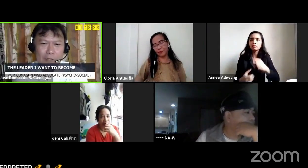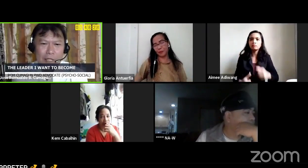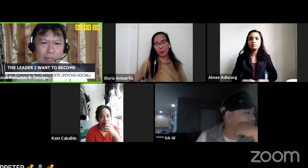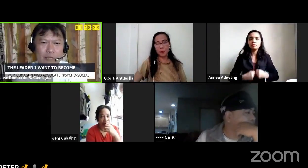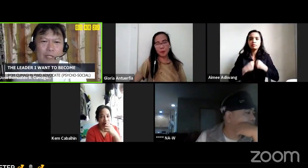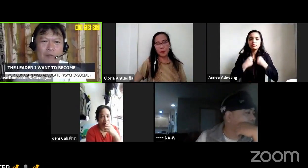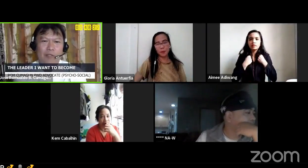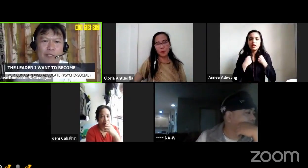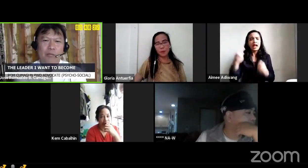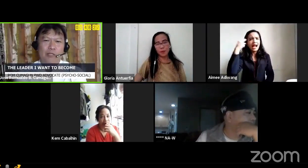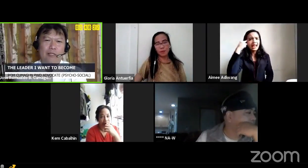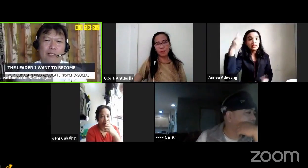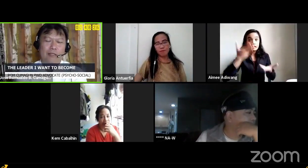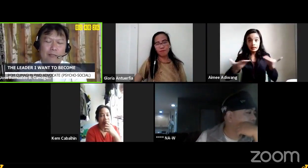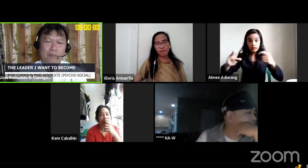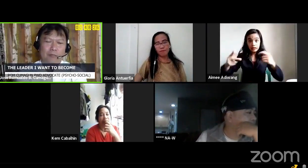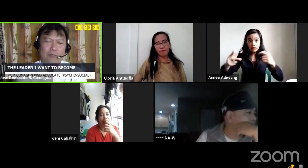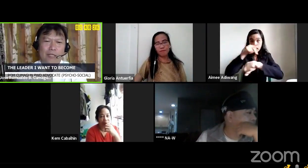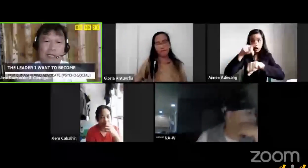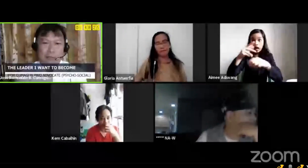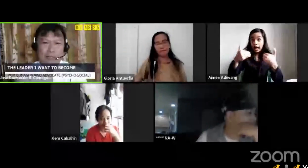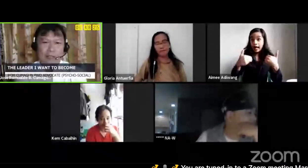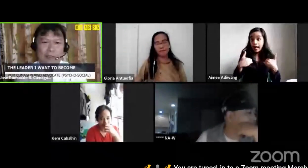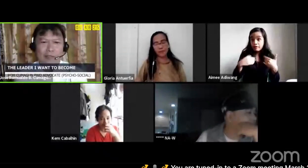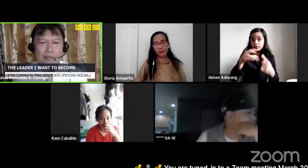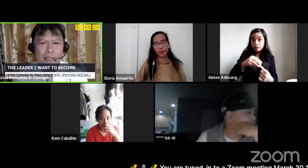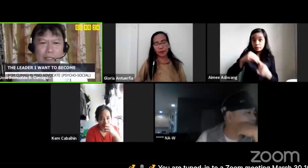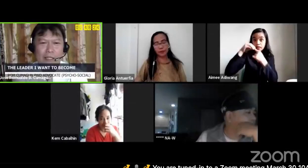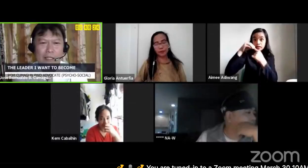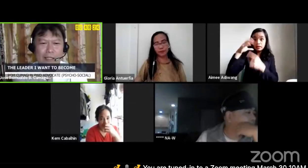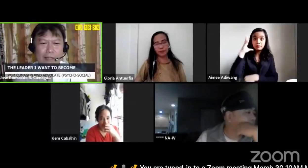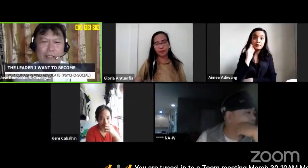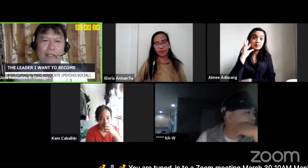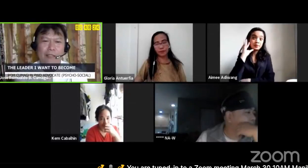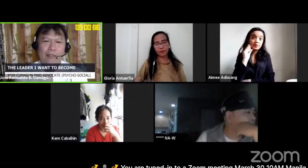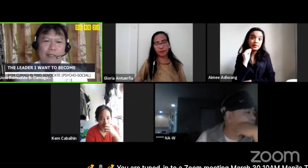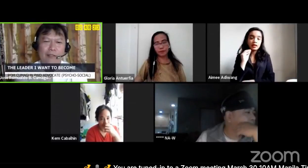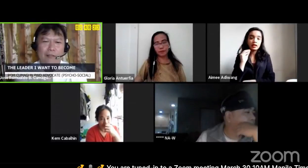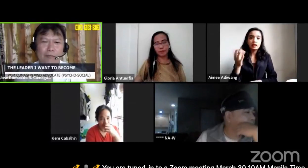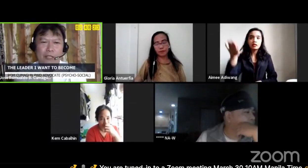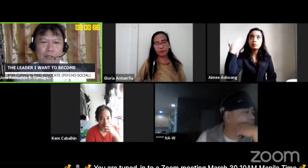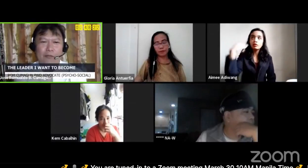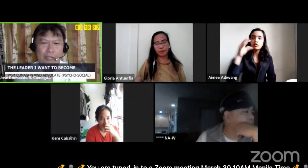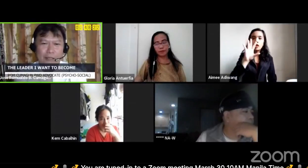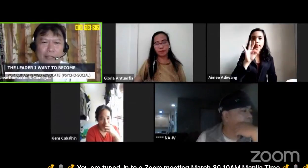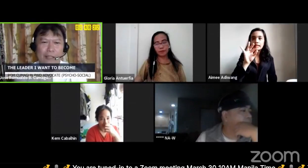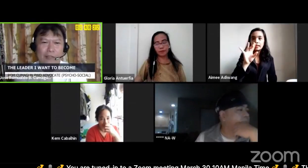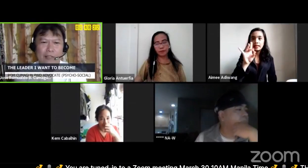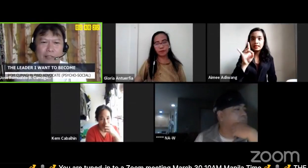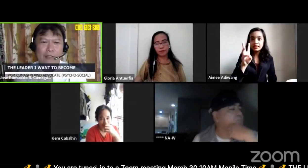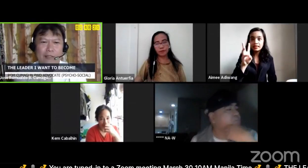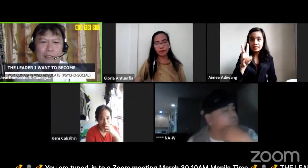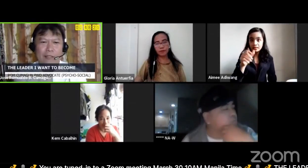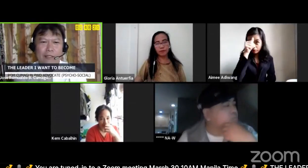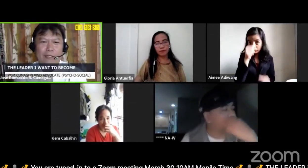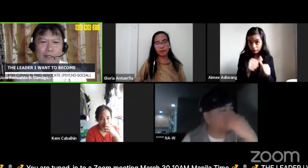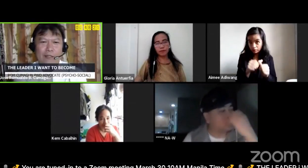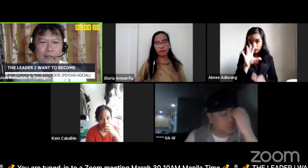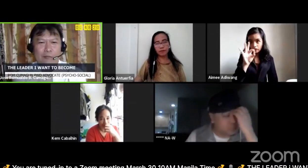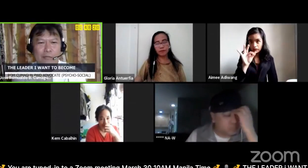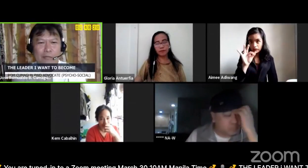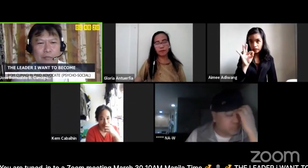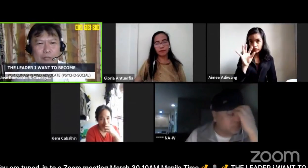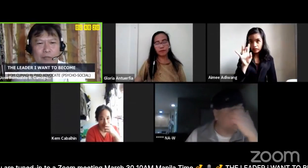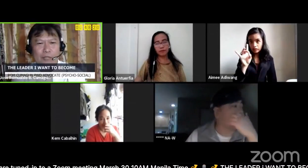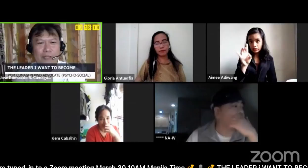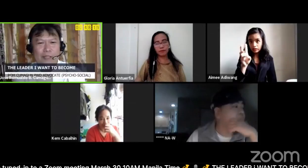I think in the Philippines we have a special experience in 1986. Yung 1986,